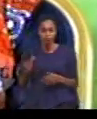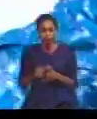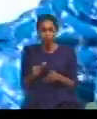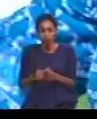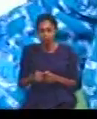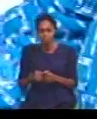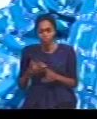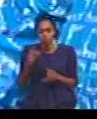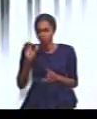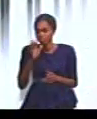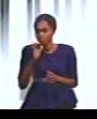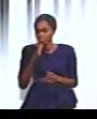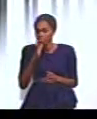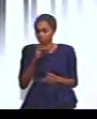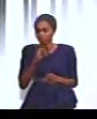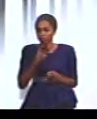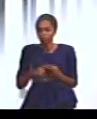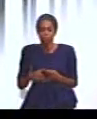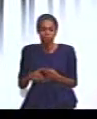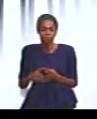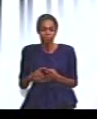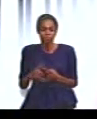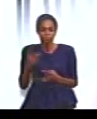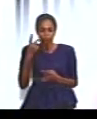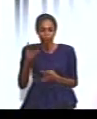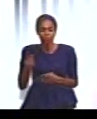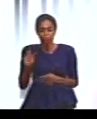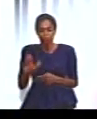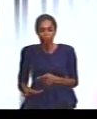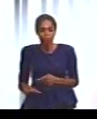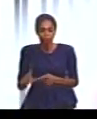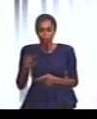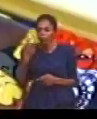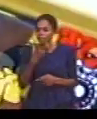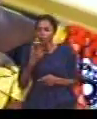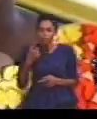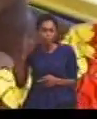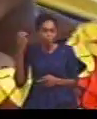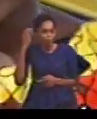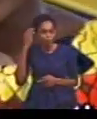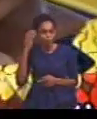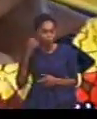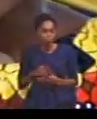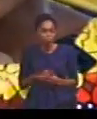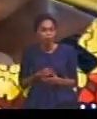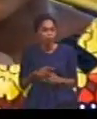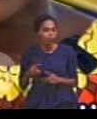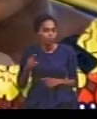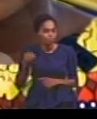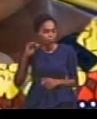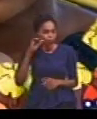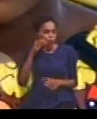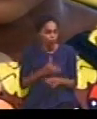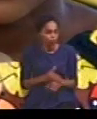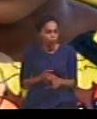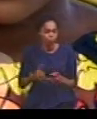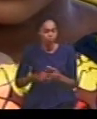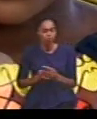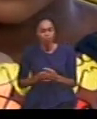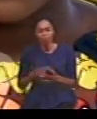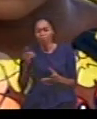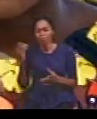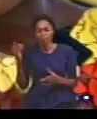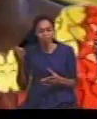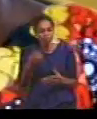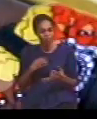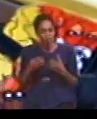hear, see. Suddenly, my daughter, blessing, she started complaining to me about her right ear, that mommy, she doesn't